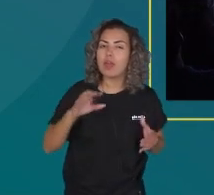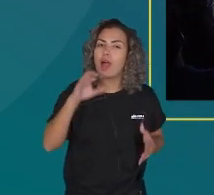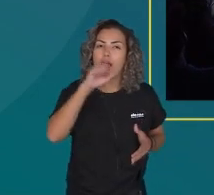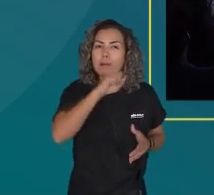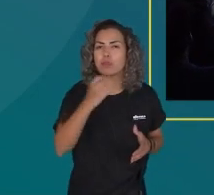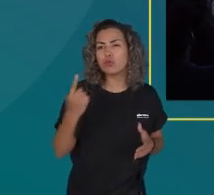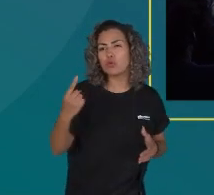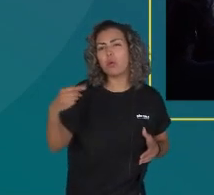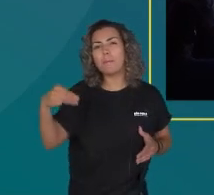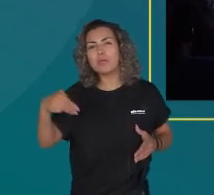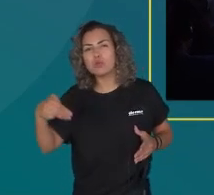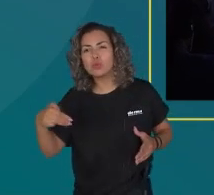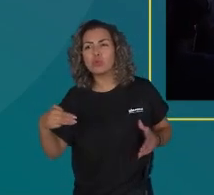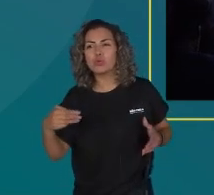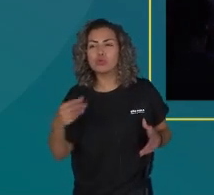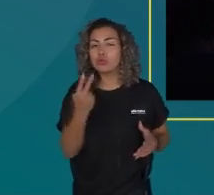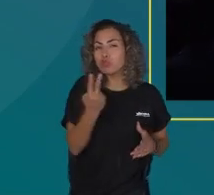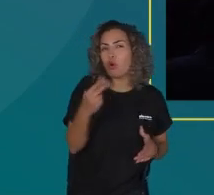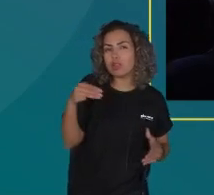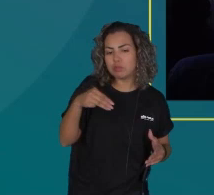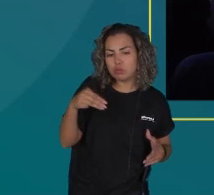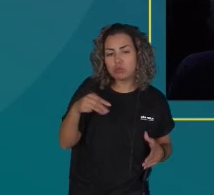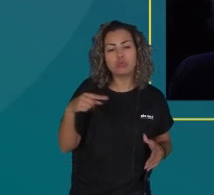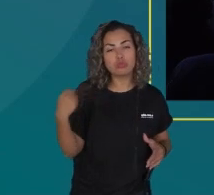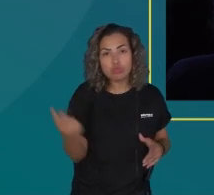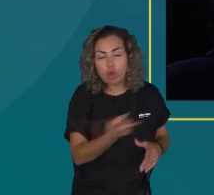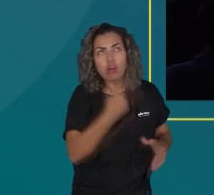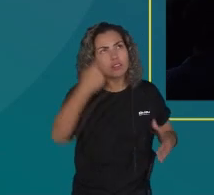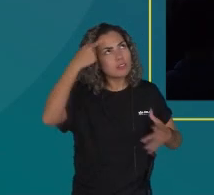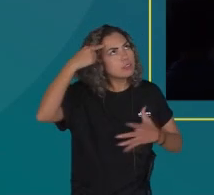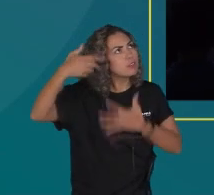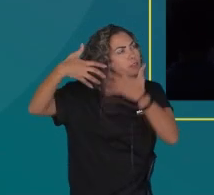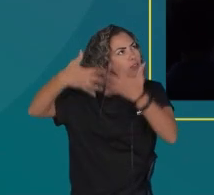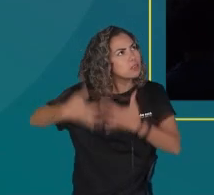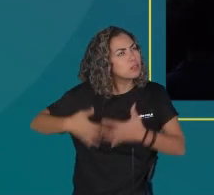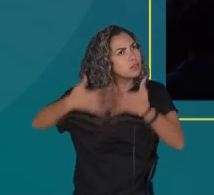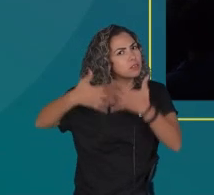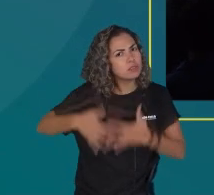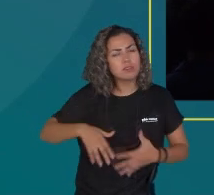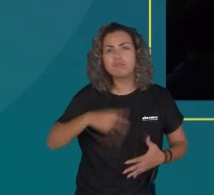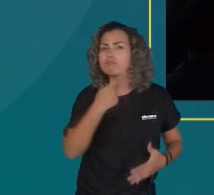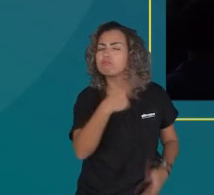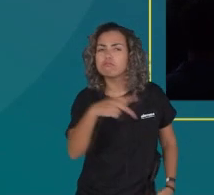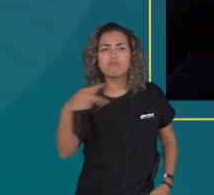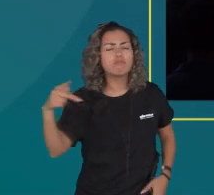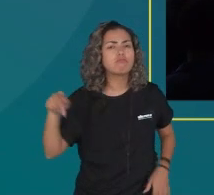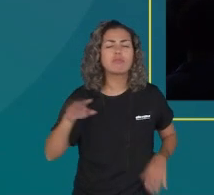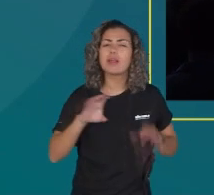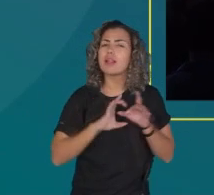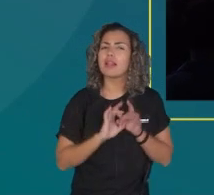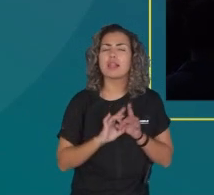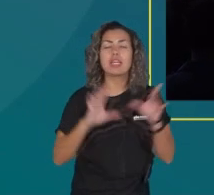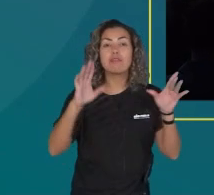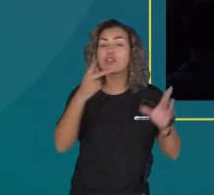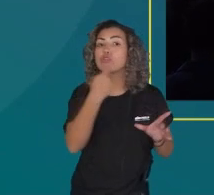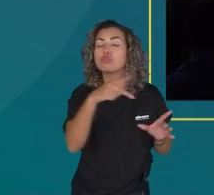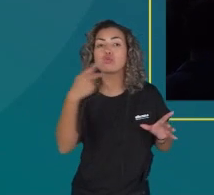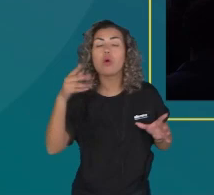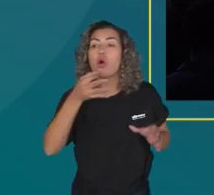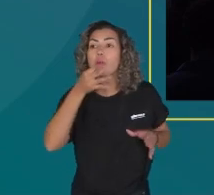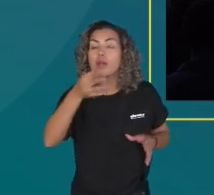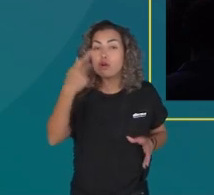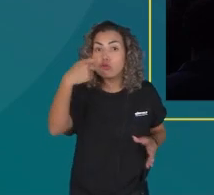to reflect and highlight anything else you would like to from your different city perspectives and leave us with